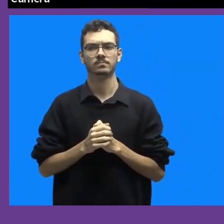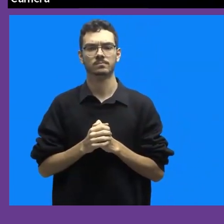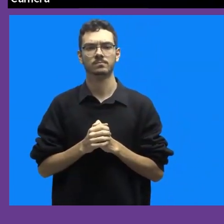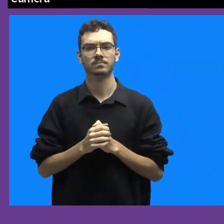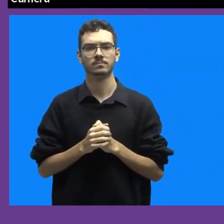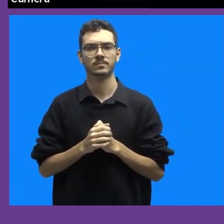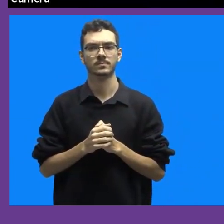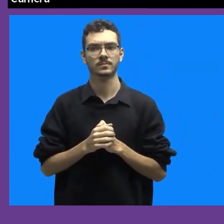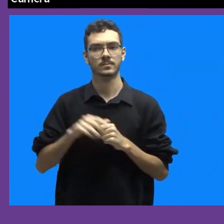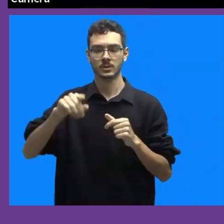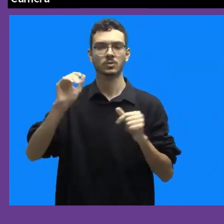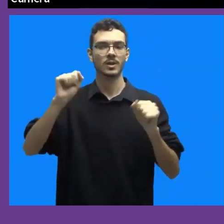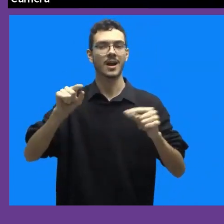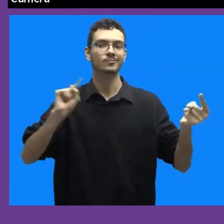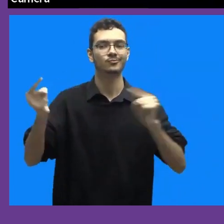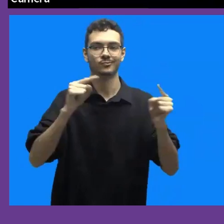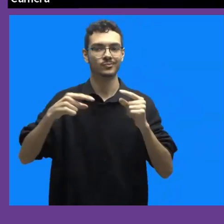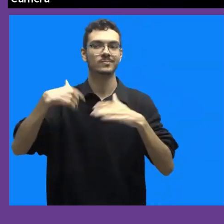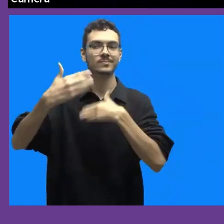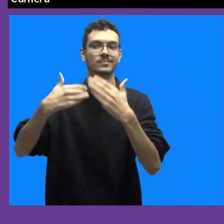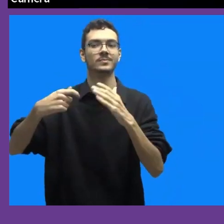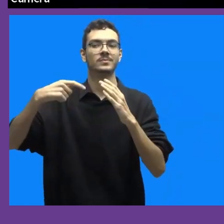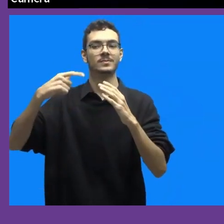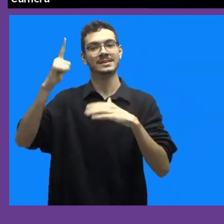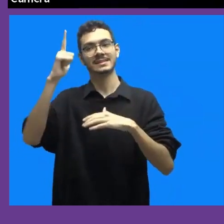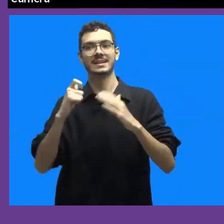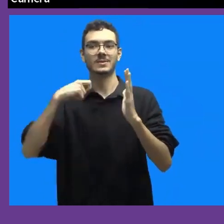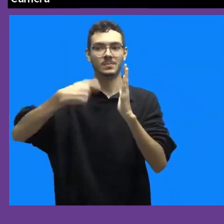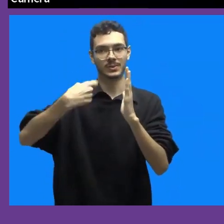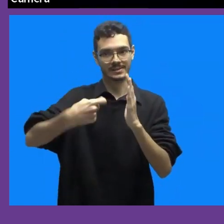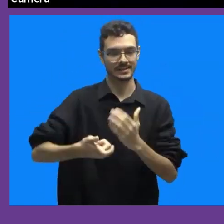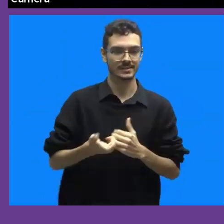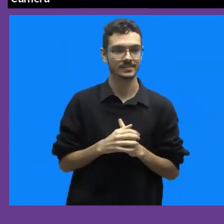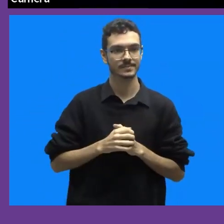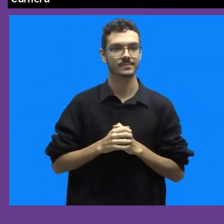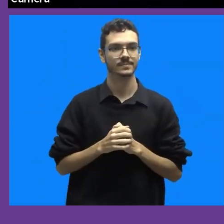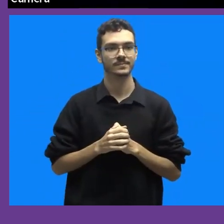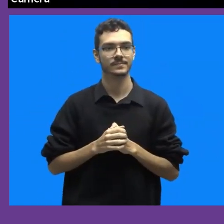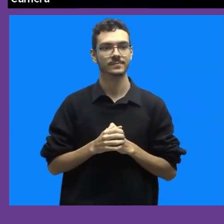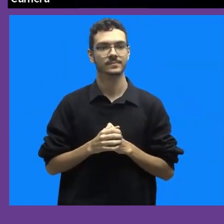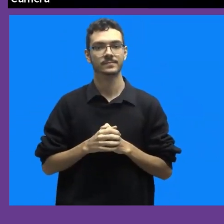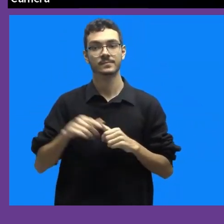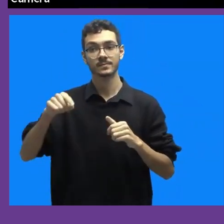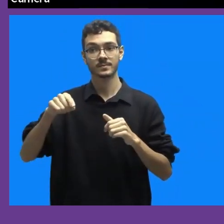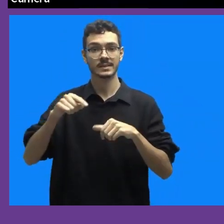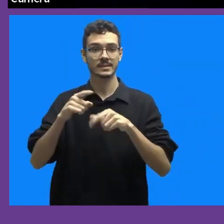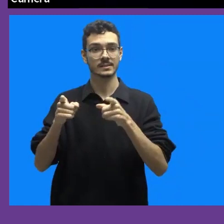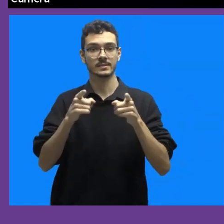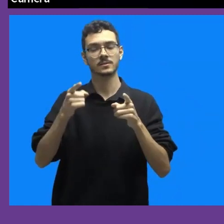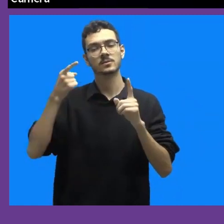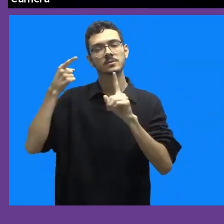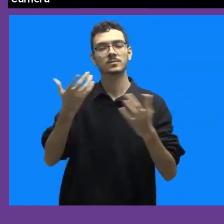meant to provide practical guidance, tangible insights, and innovative ideas that we can all take back to